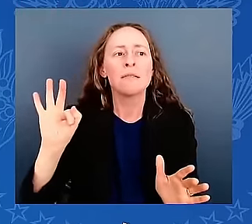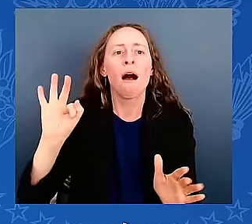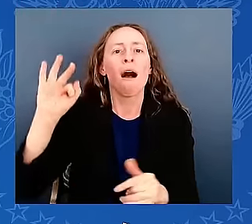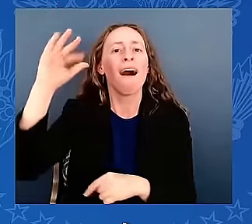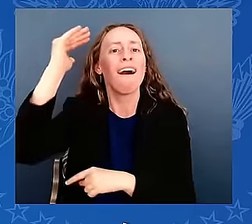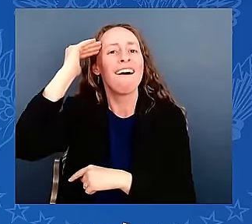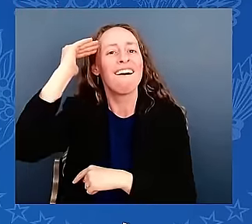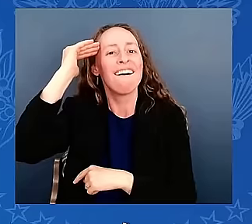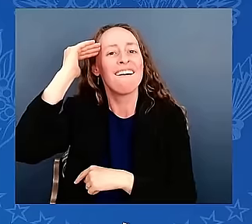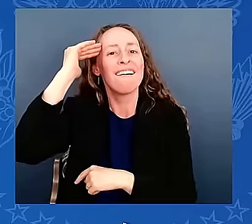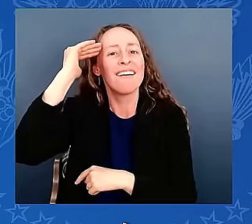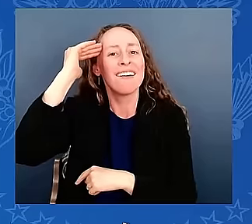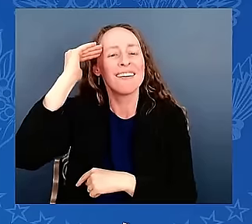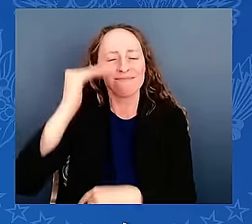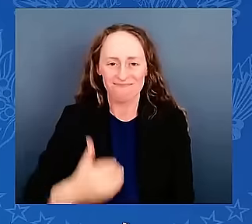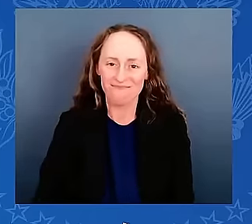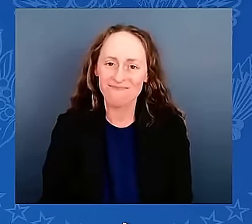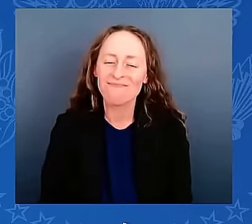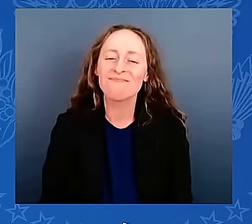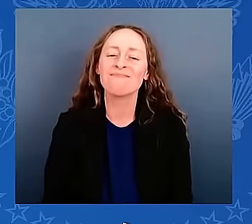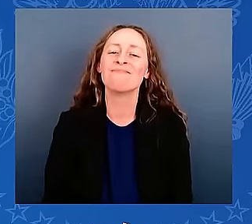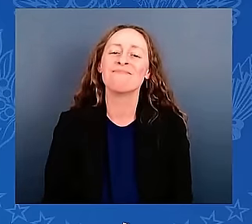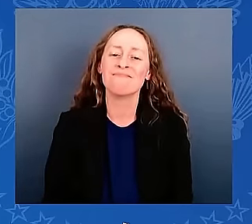in Emmett Till's memory, and that's where you're being